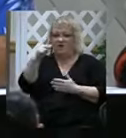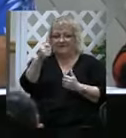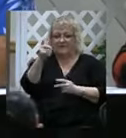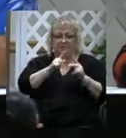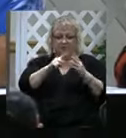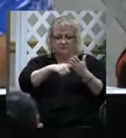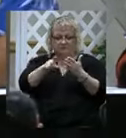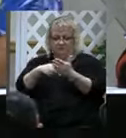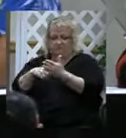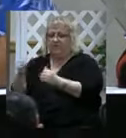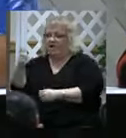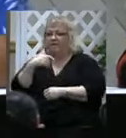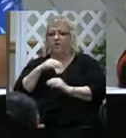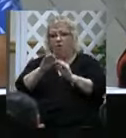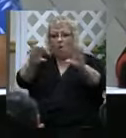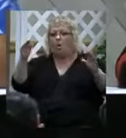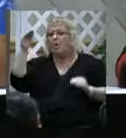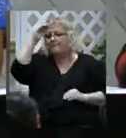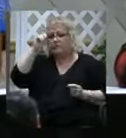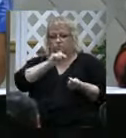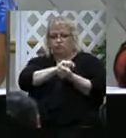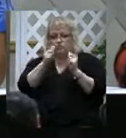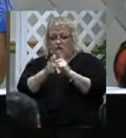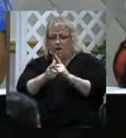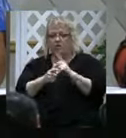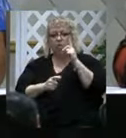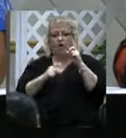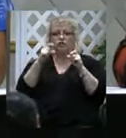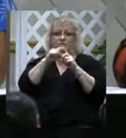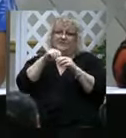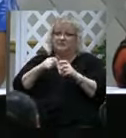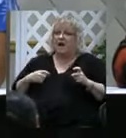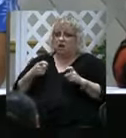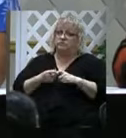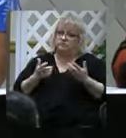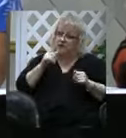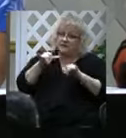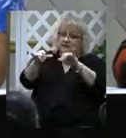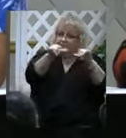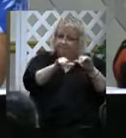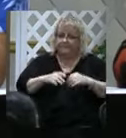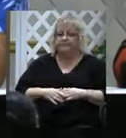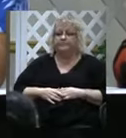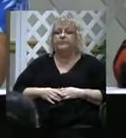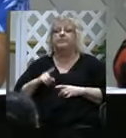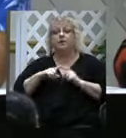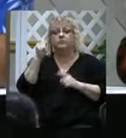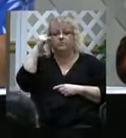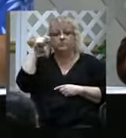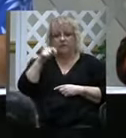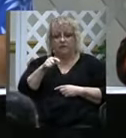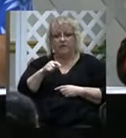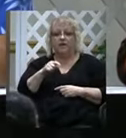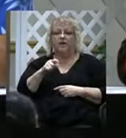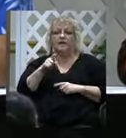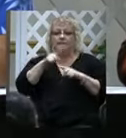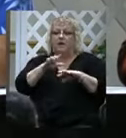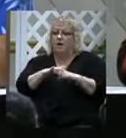people because everybody has a different way of translating a term. But at the end of the day, if we understand that this is subjective,